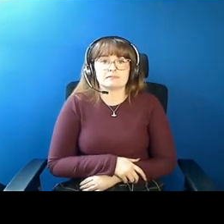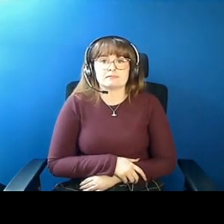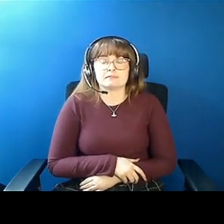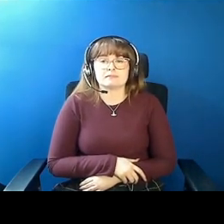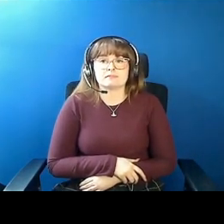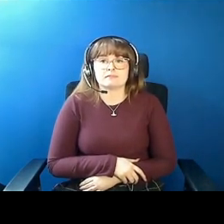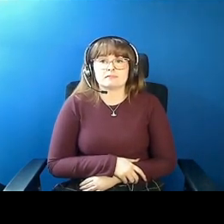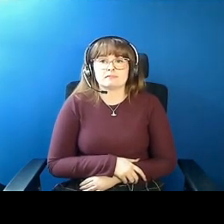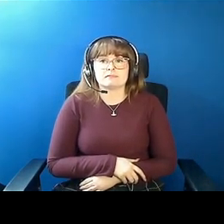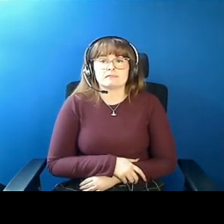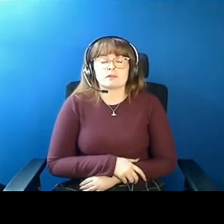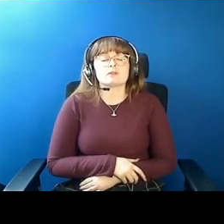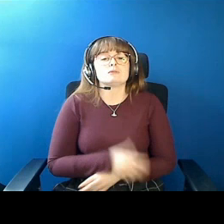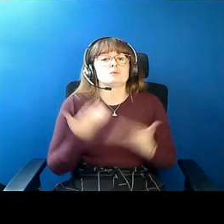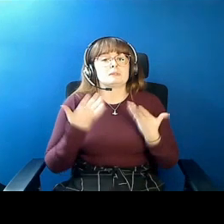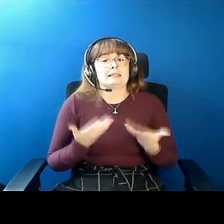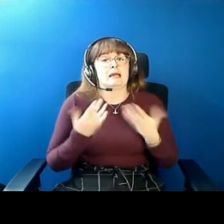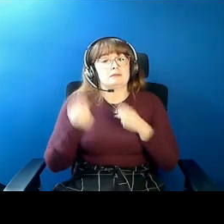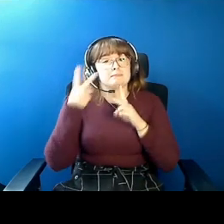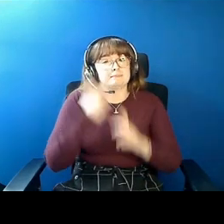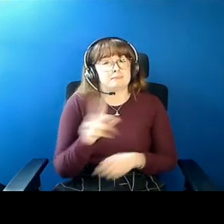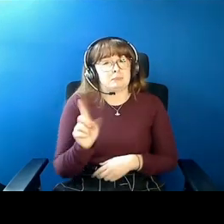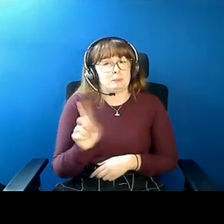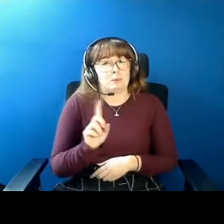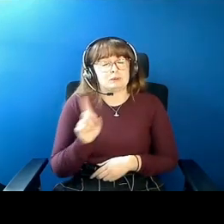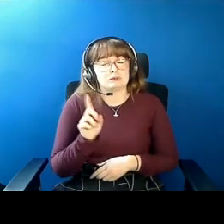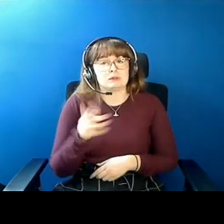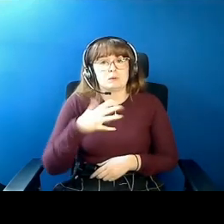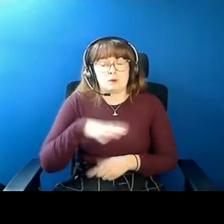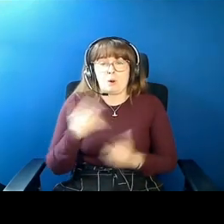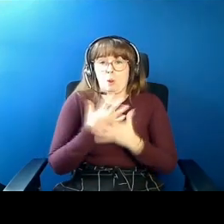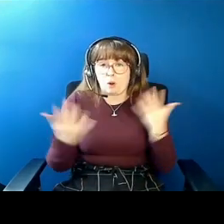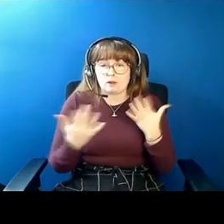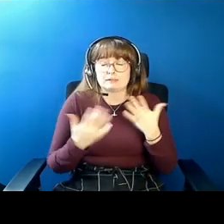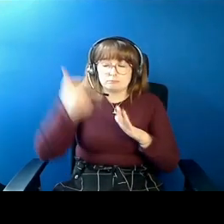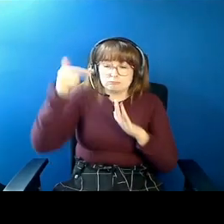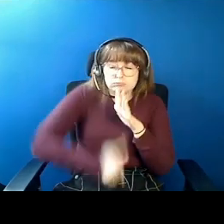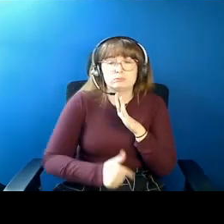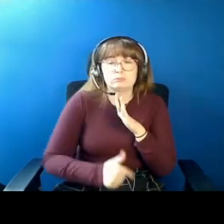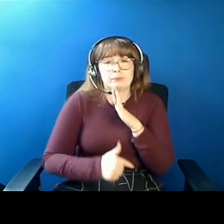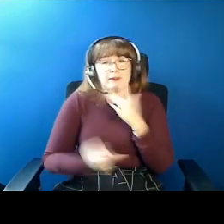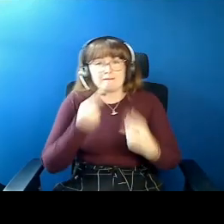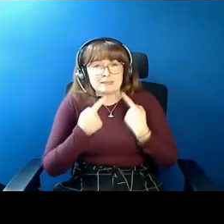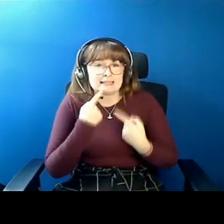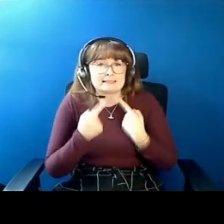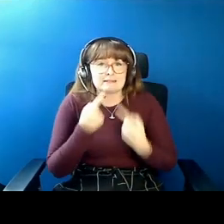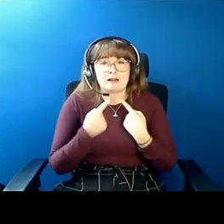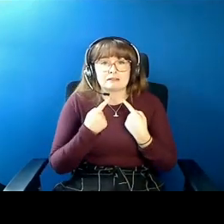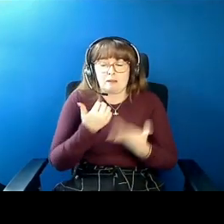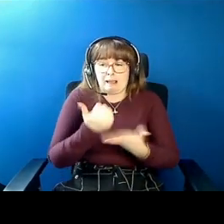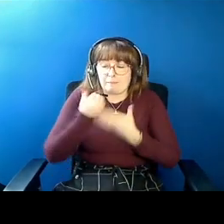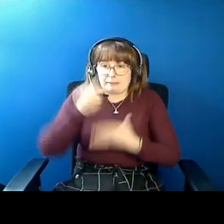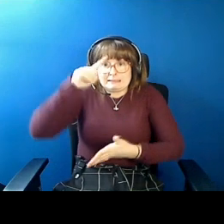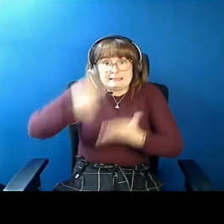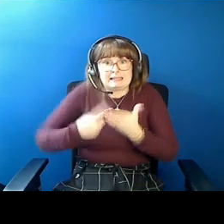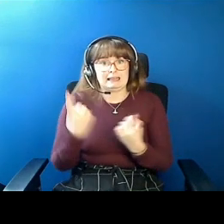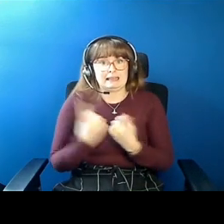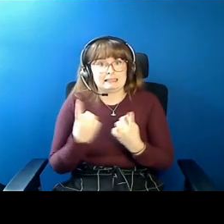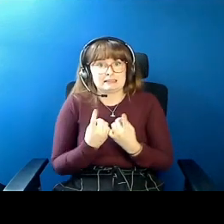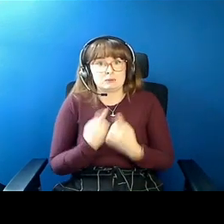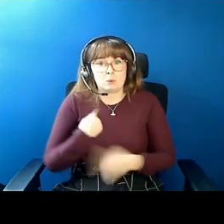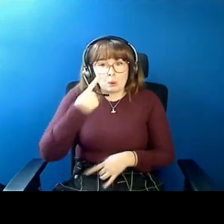So what you're really now looking for is a rich mosaic of data to inform the decisions we need to make. So we're looking at